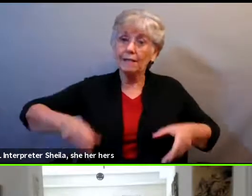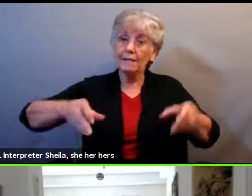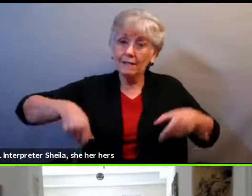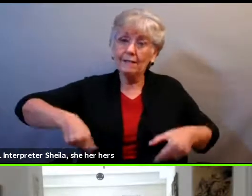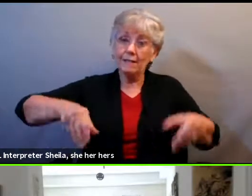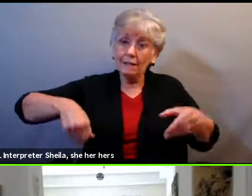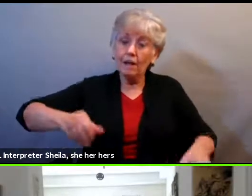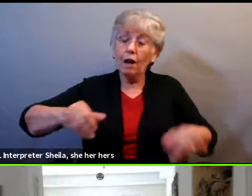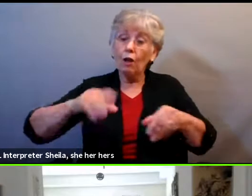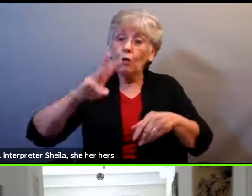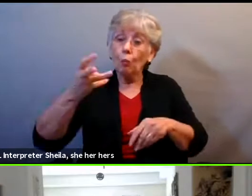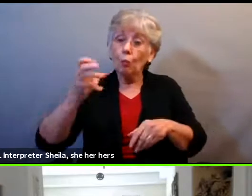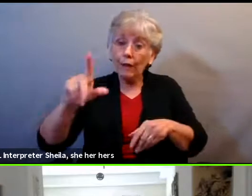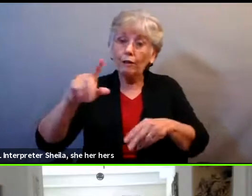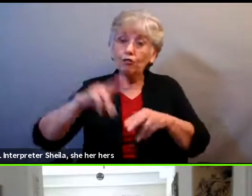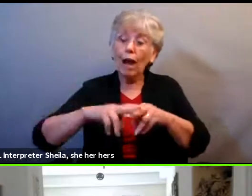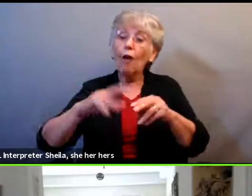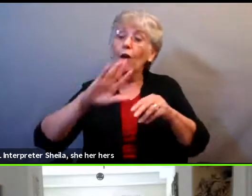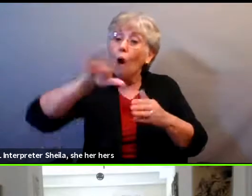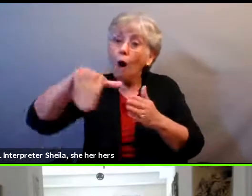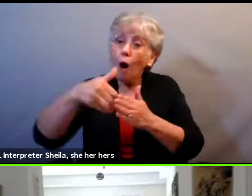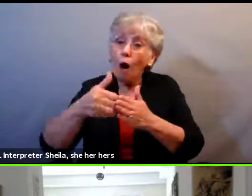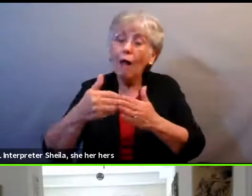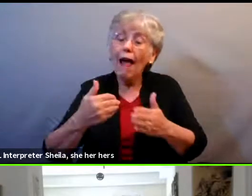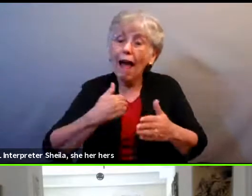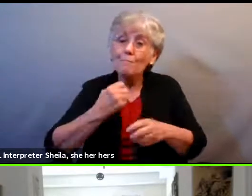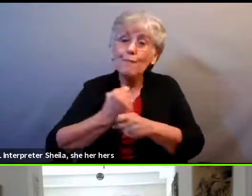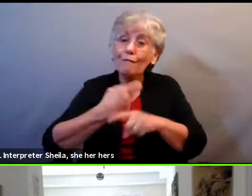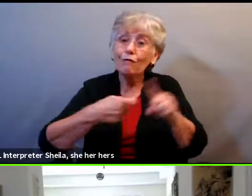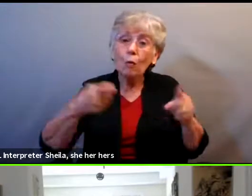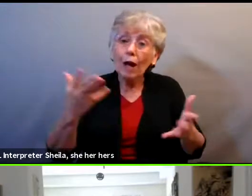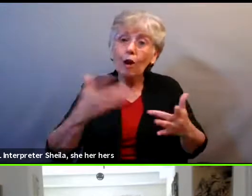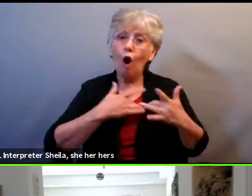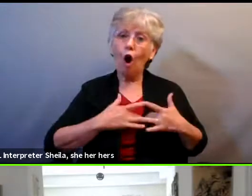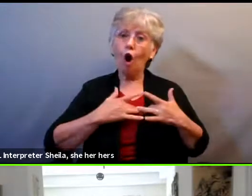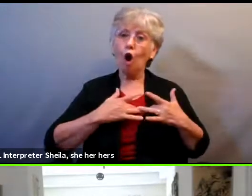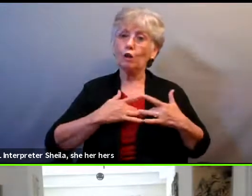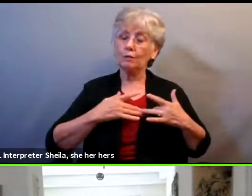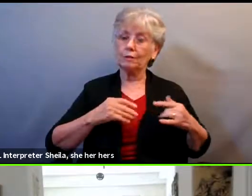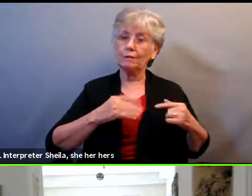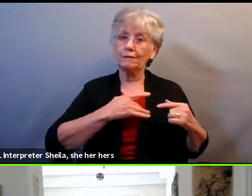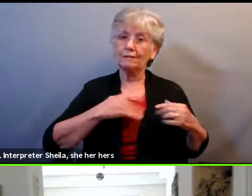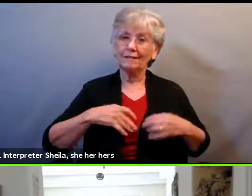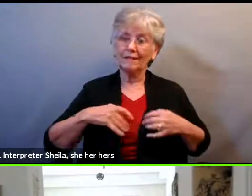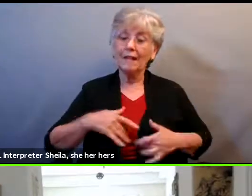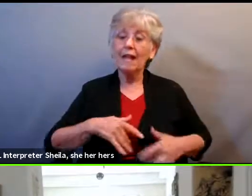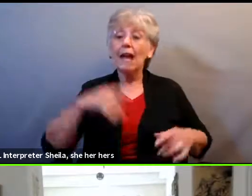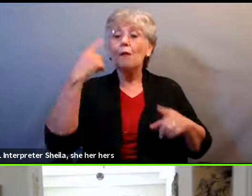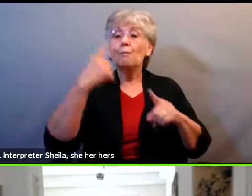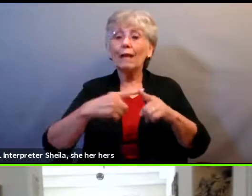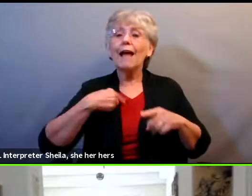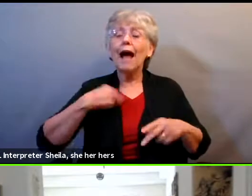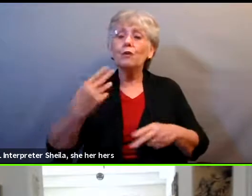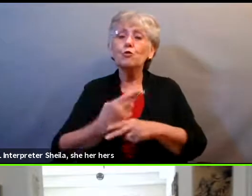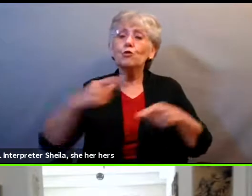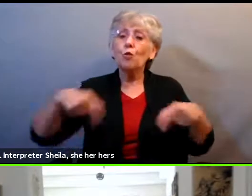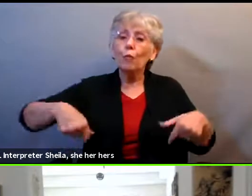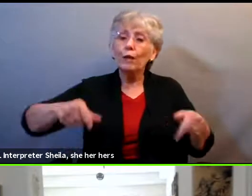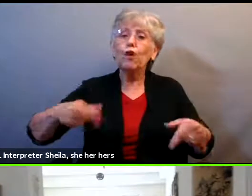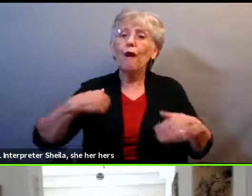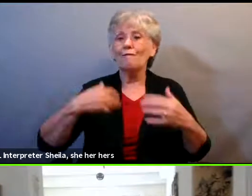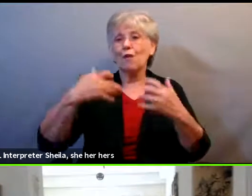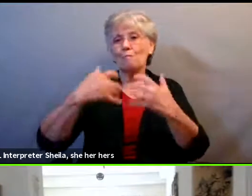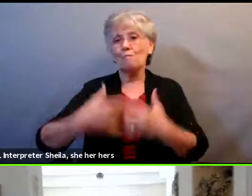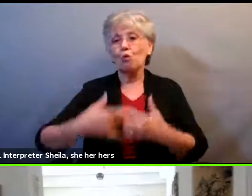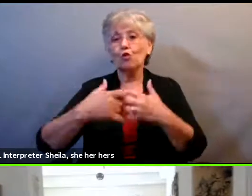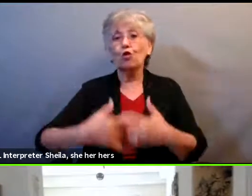manual wheelchair. It was made by some disabled people in New York. And I also use a motorized wheelchair, which is black